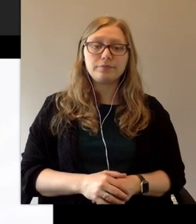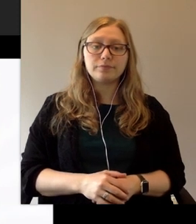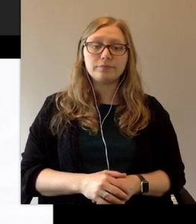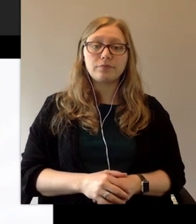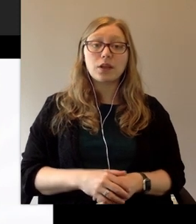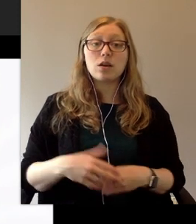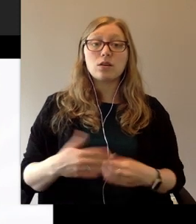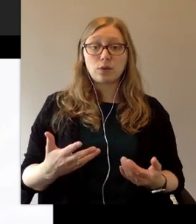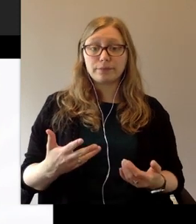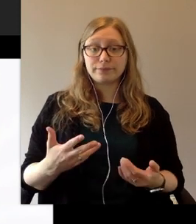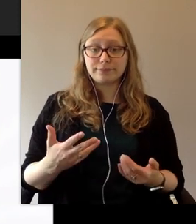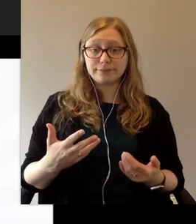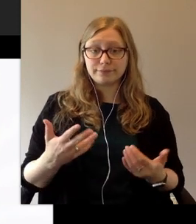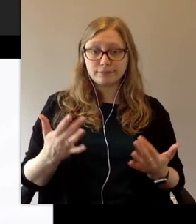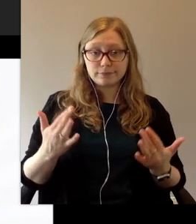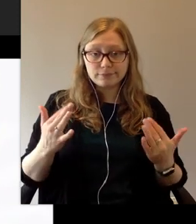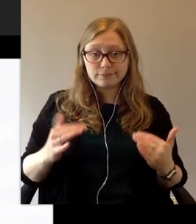Okay?